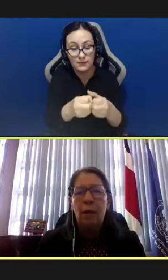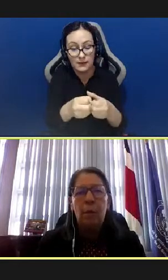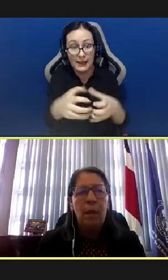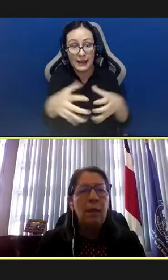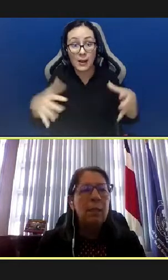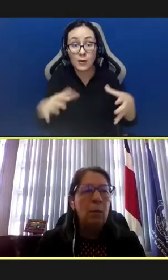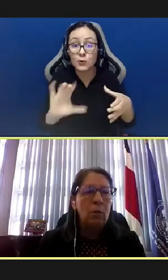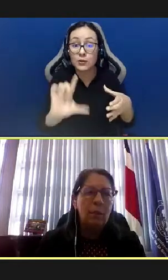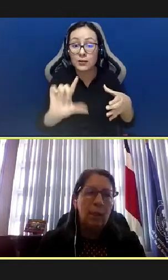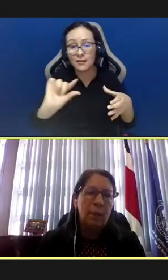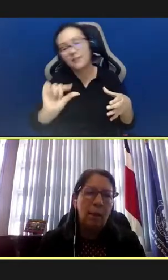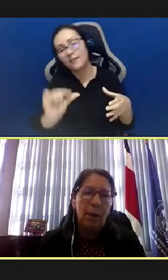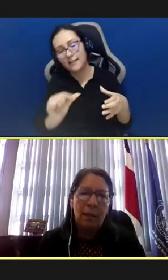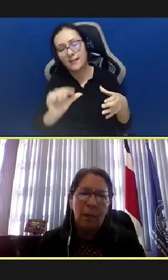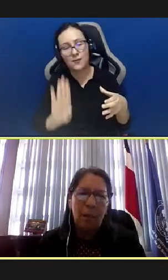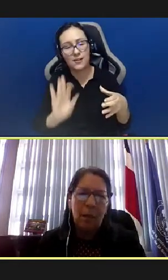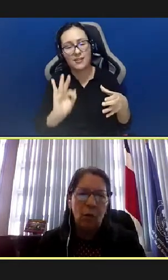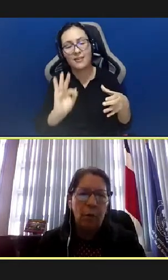now,